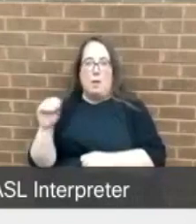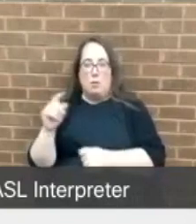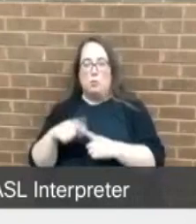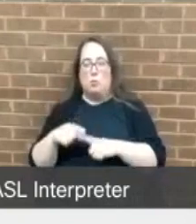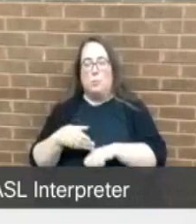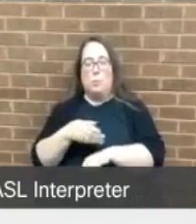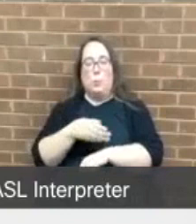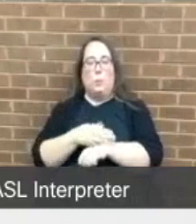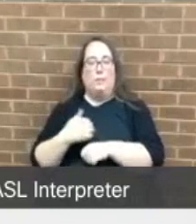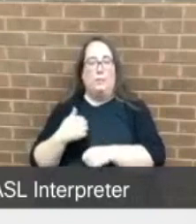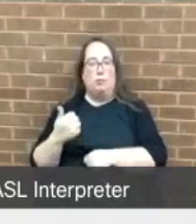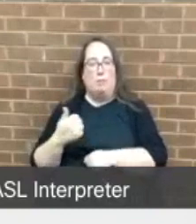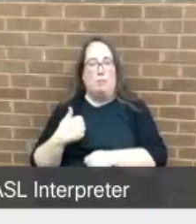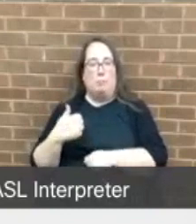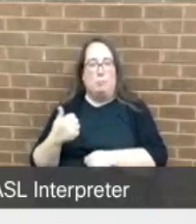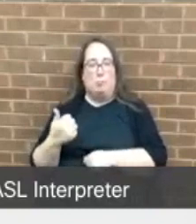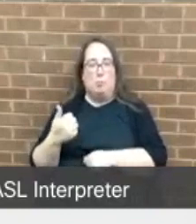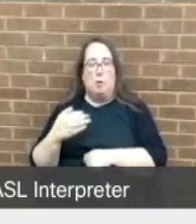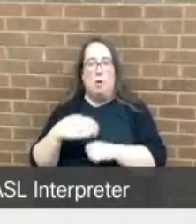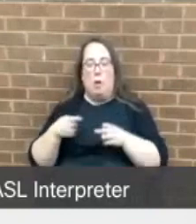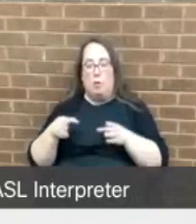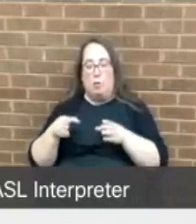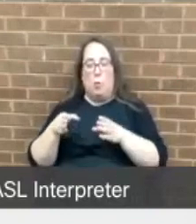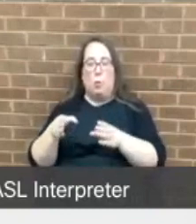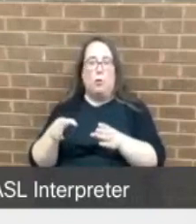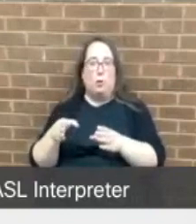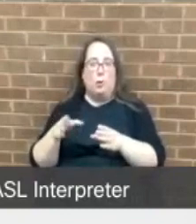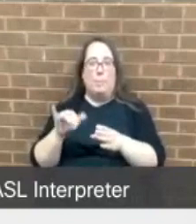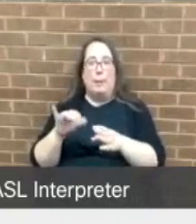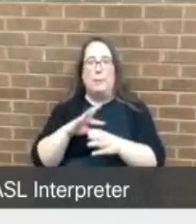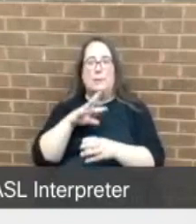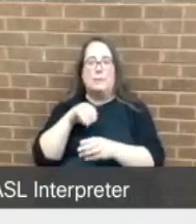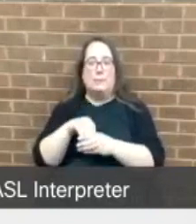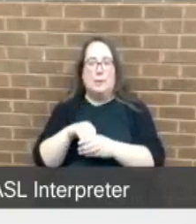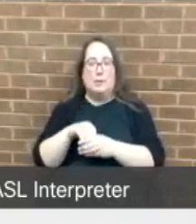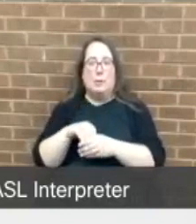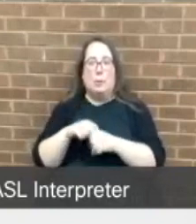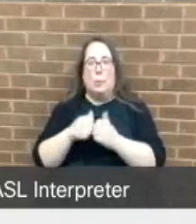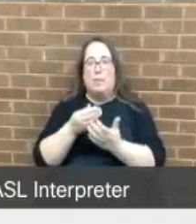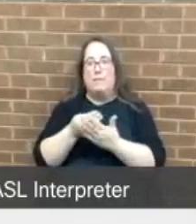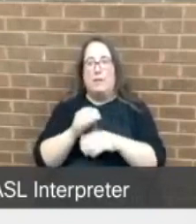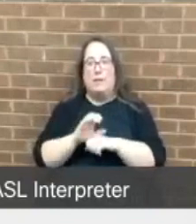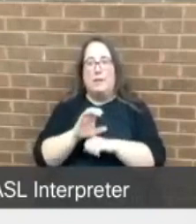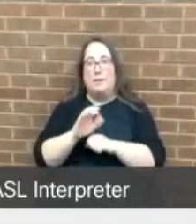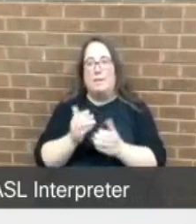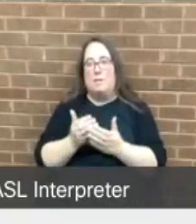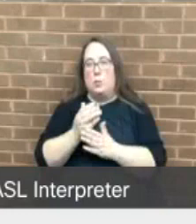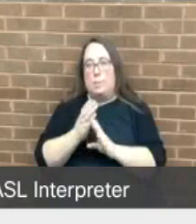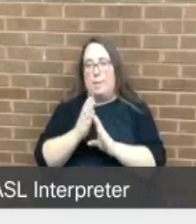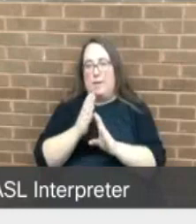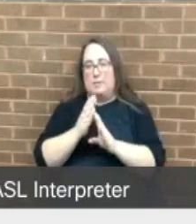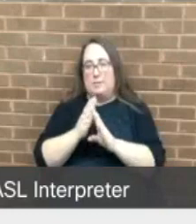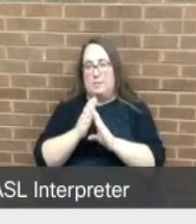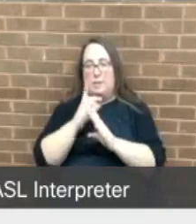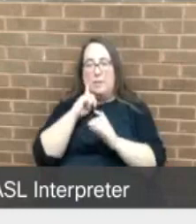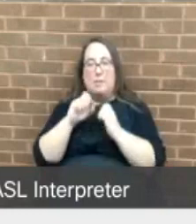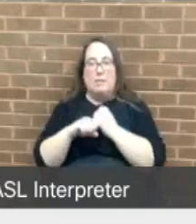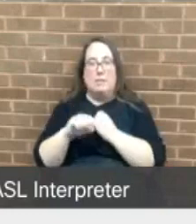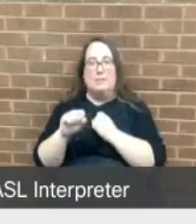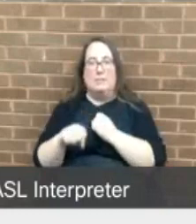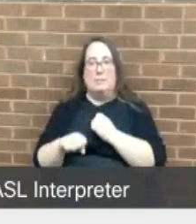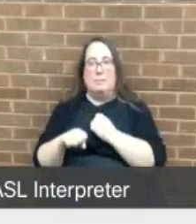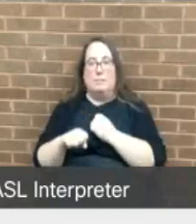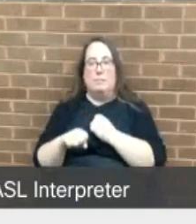improve transit on the corridor by participating in funding of new buses for the extension of